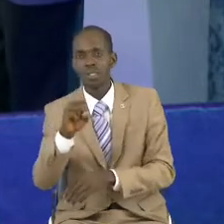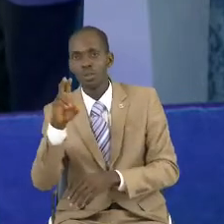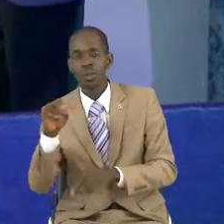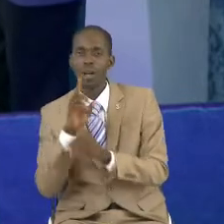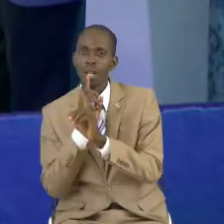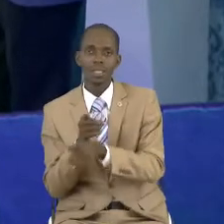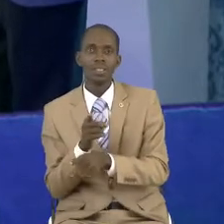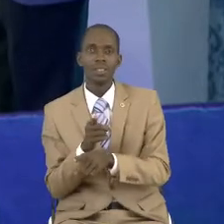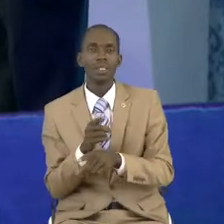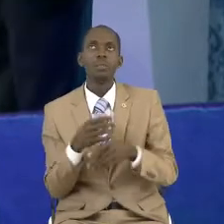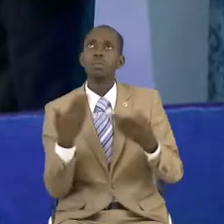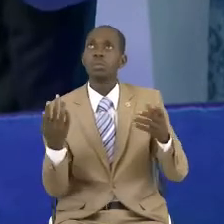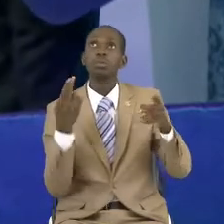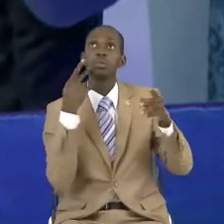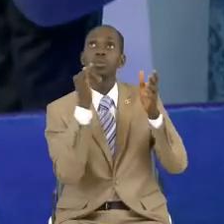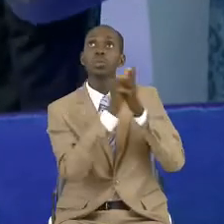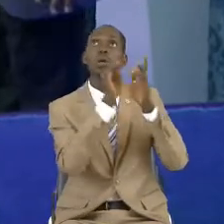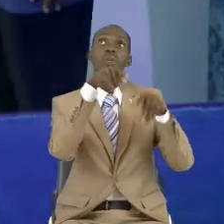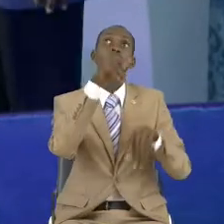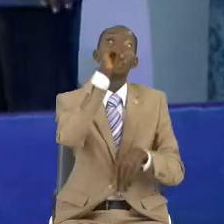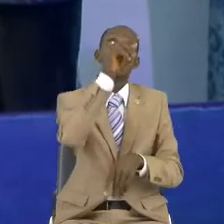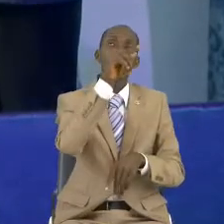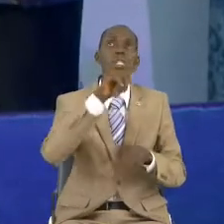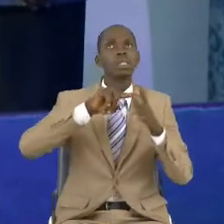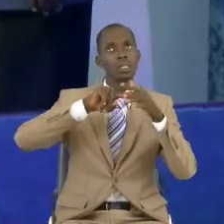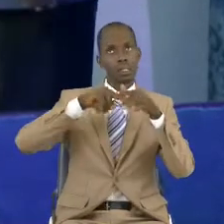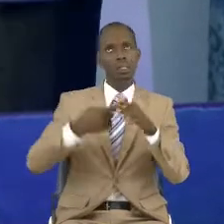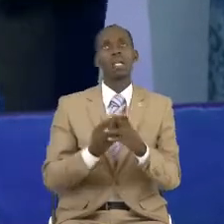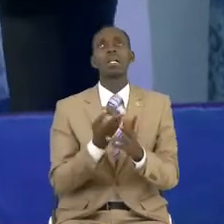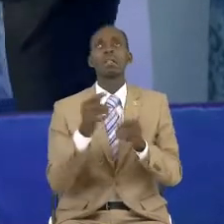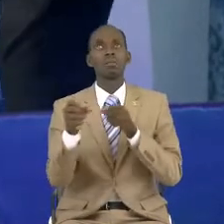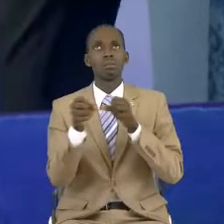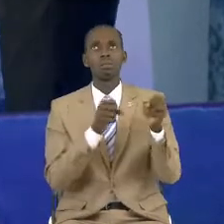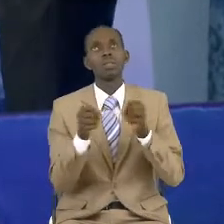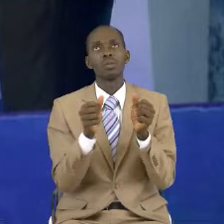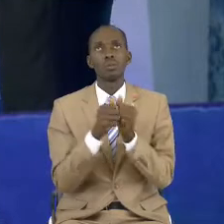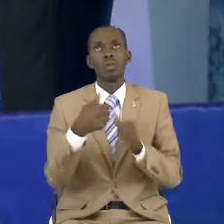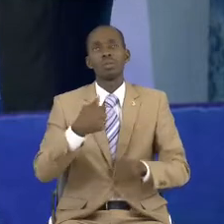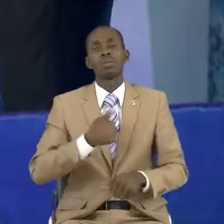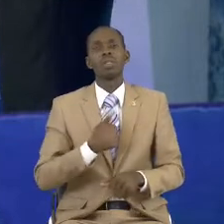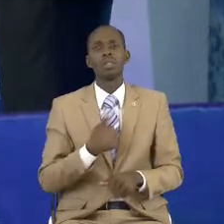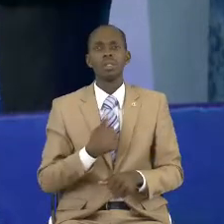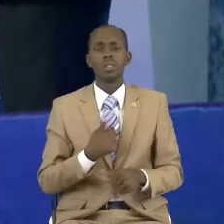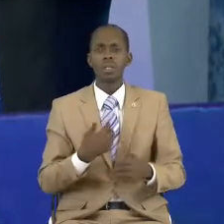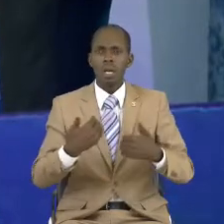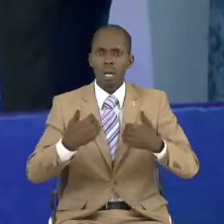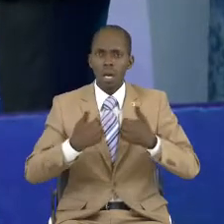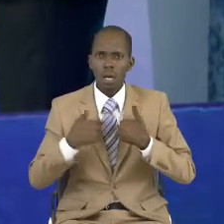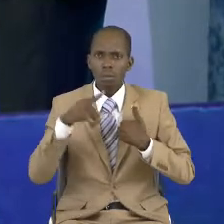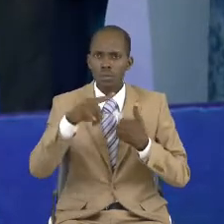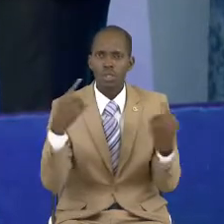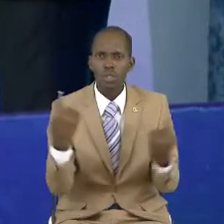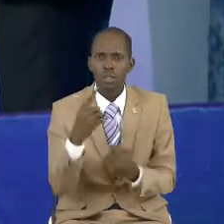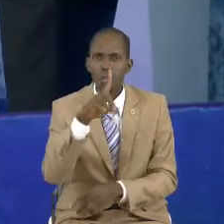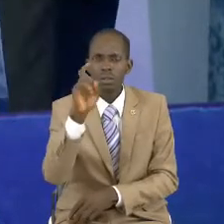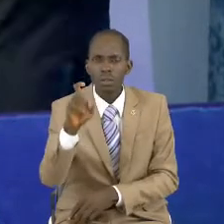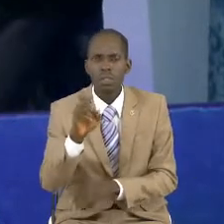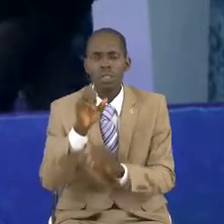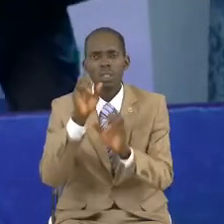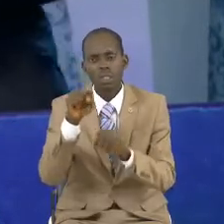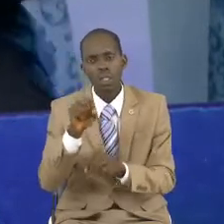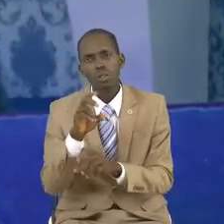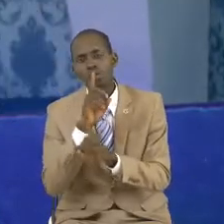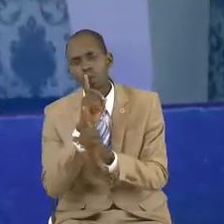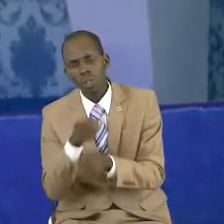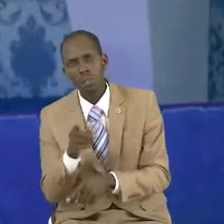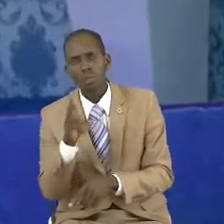so and so originated each have you seen yes or no they won't say yes or